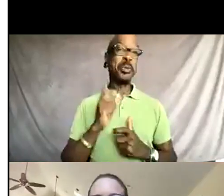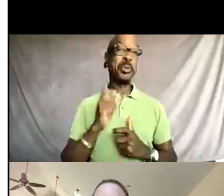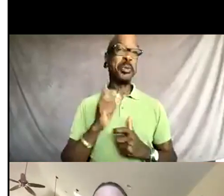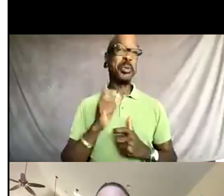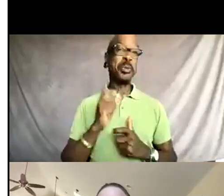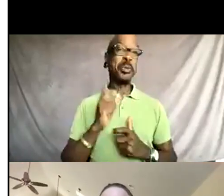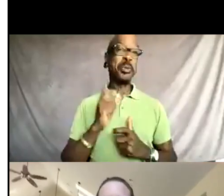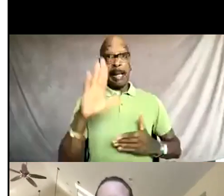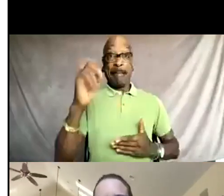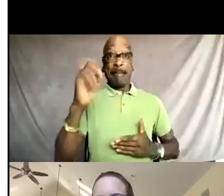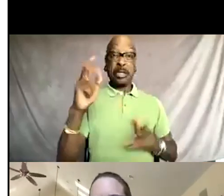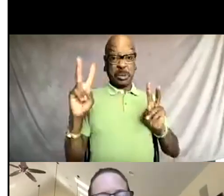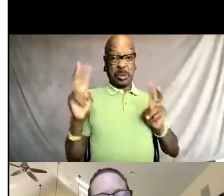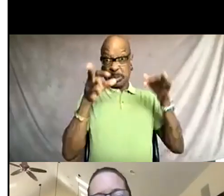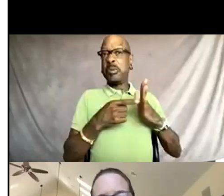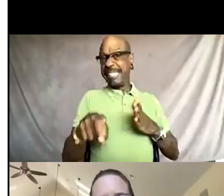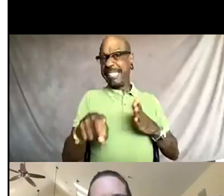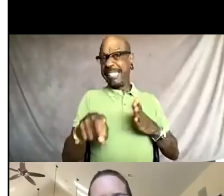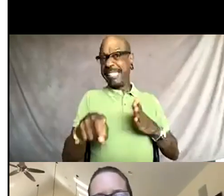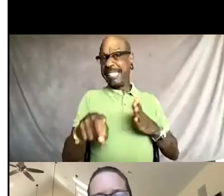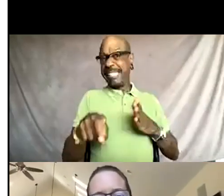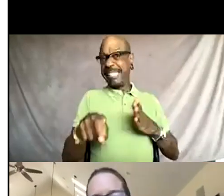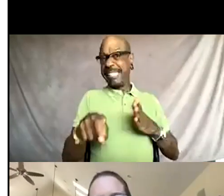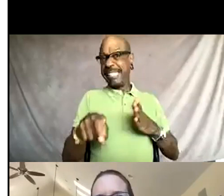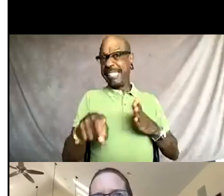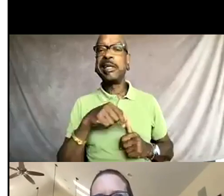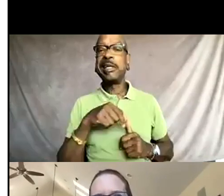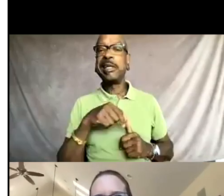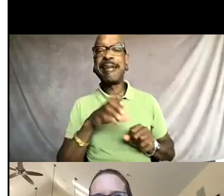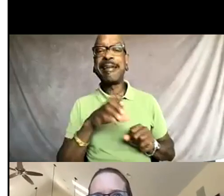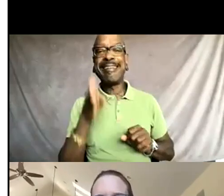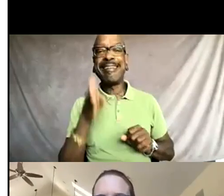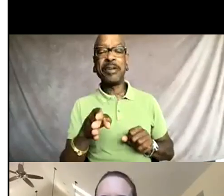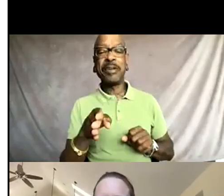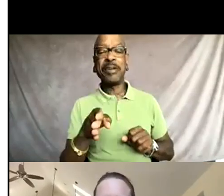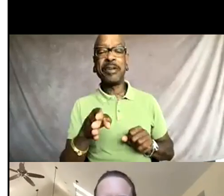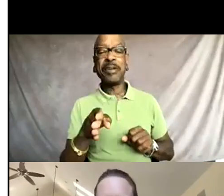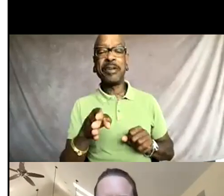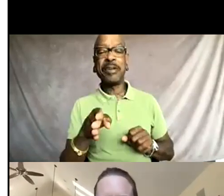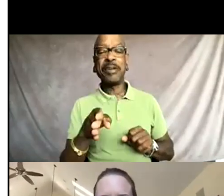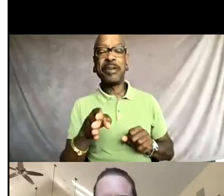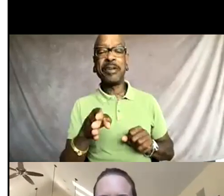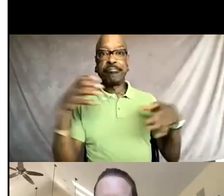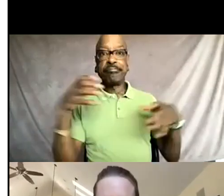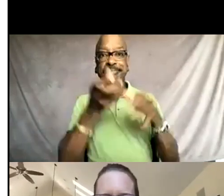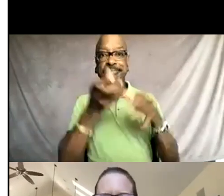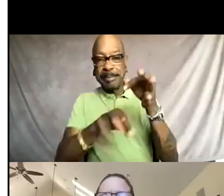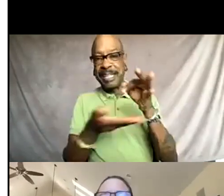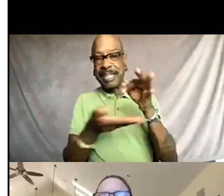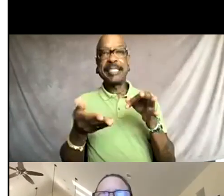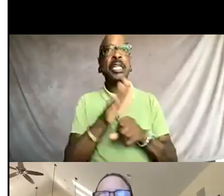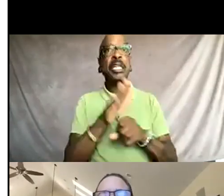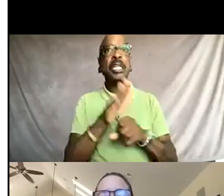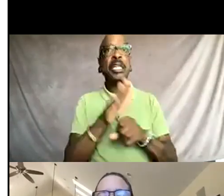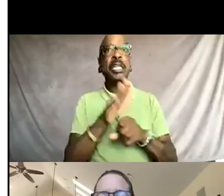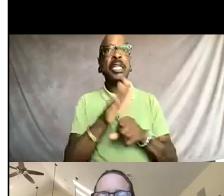box. But we could never really simplify things enough. And we just said, okay, let's step back